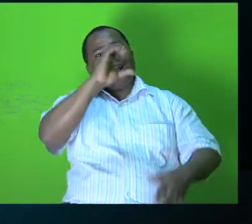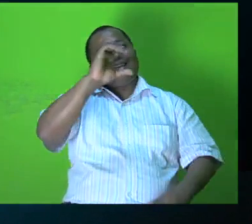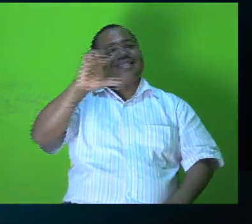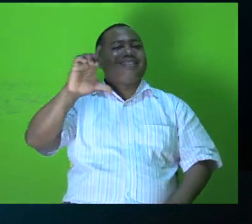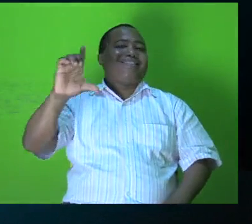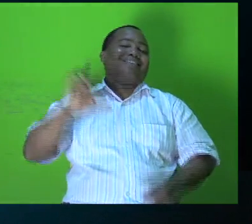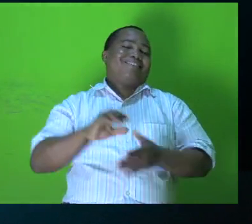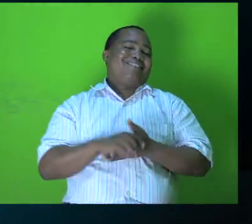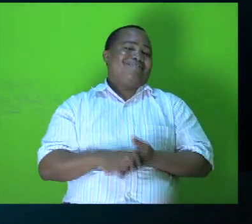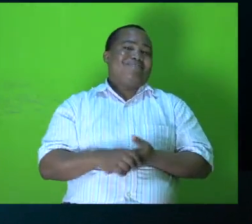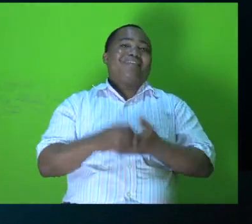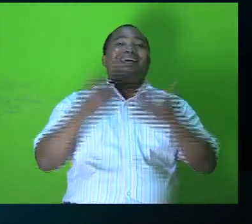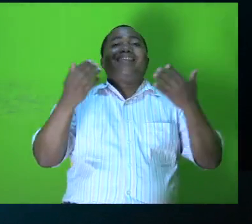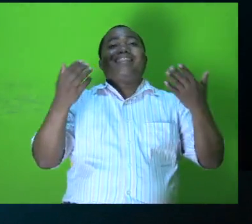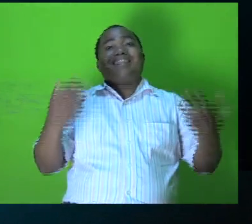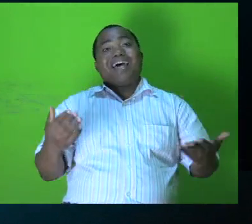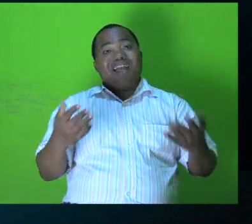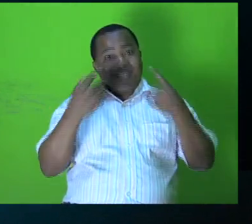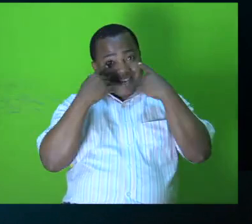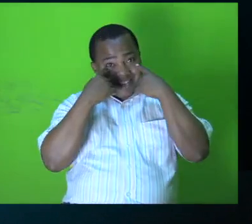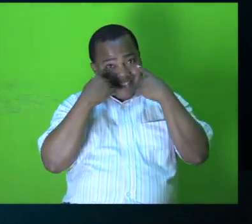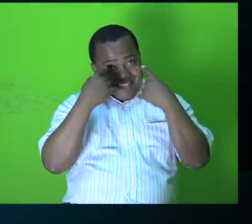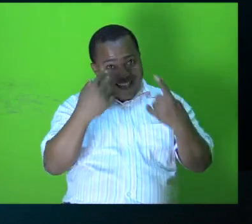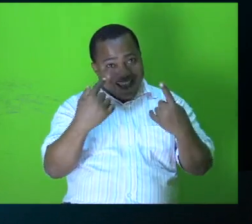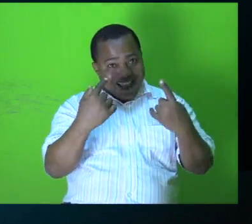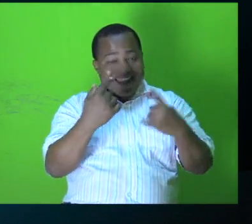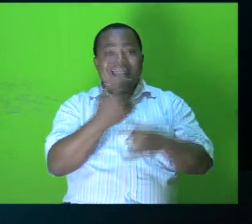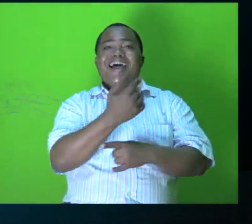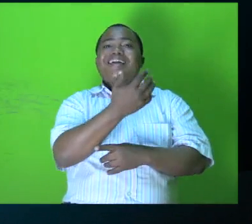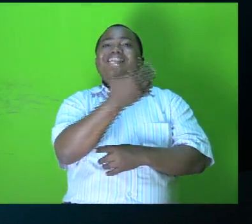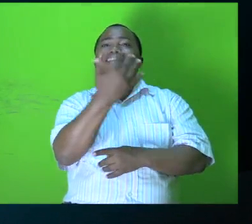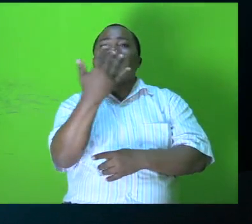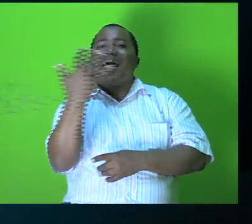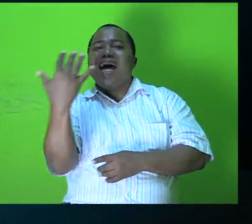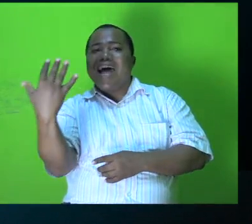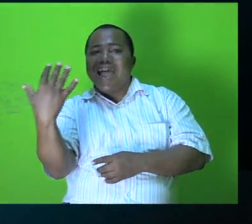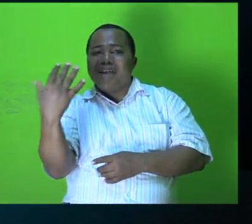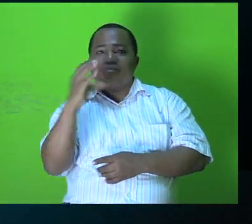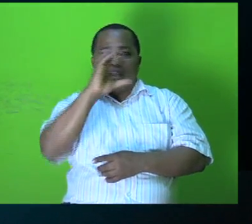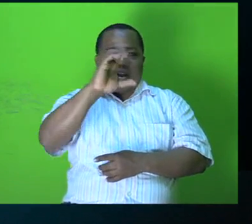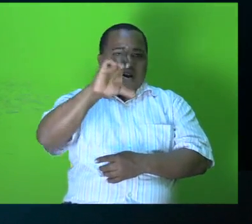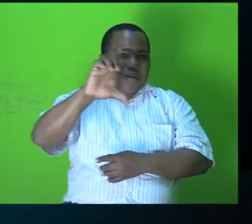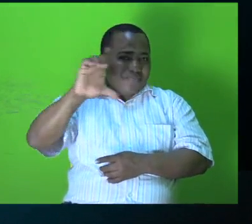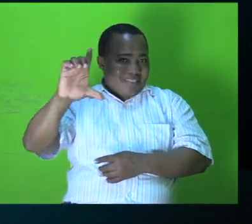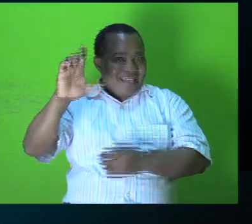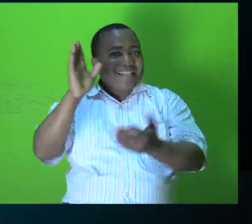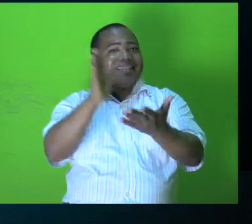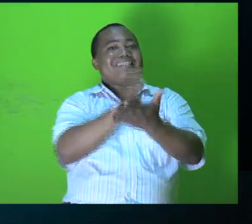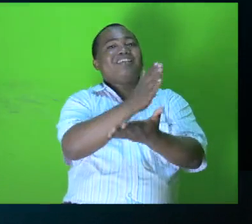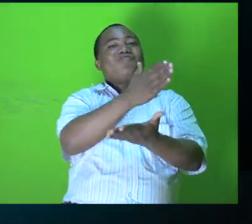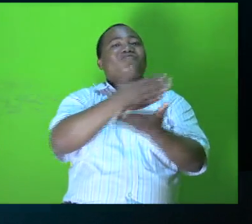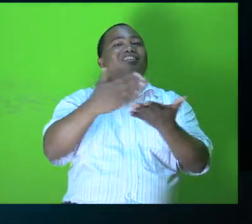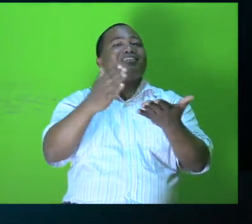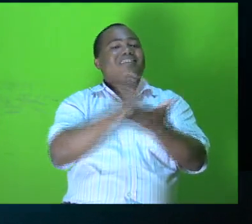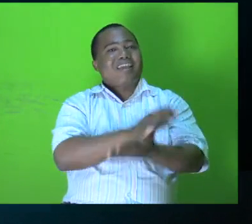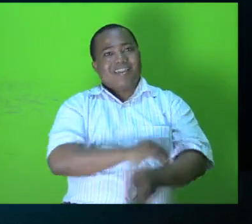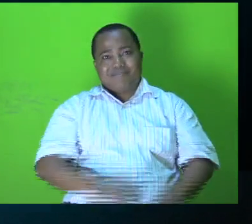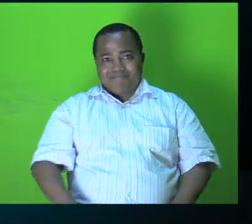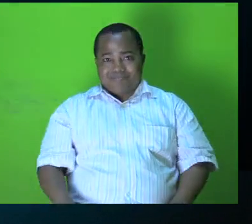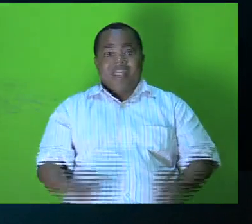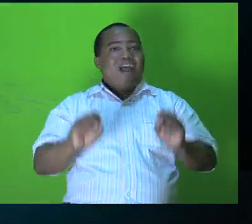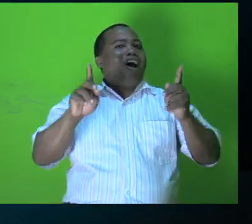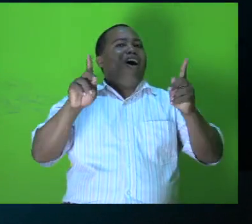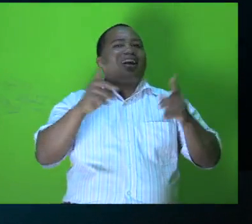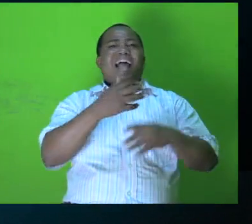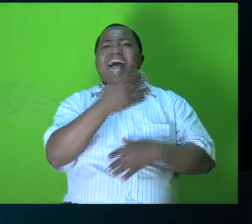So now, let's look on the types of cell division. My dears, how many